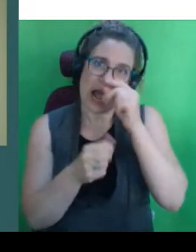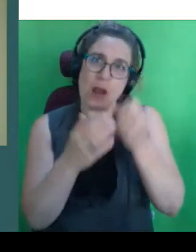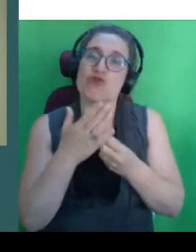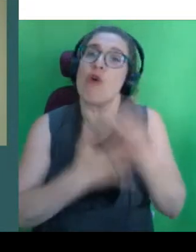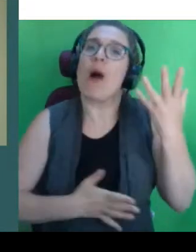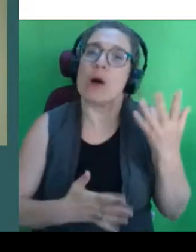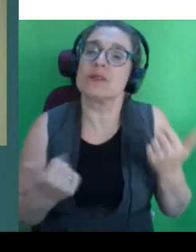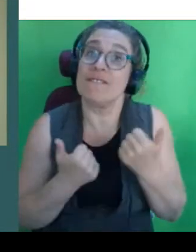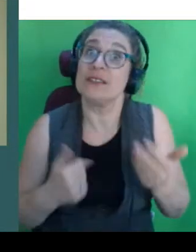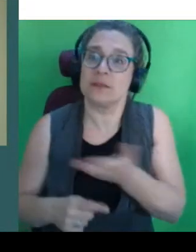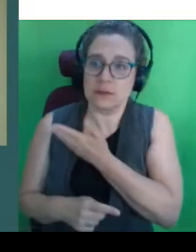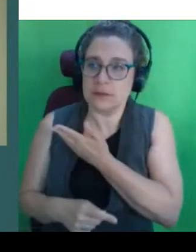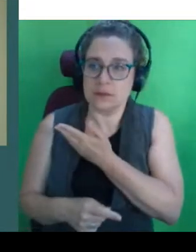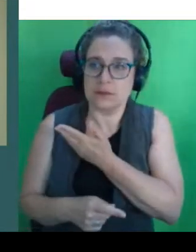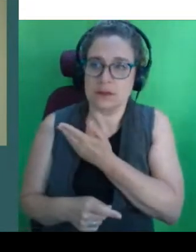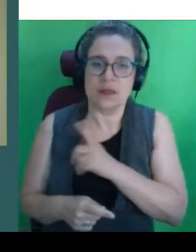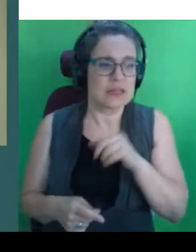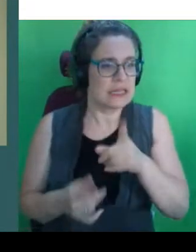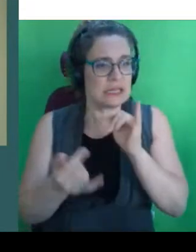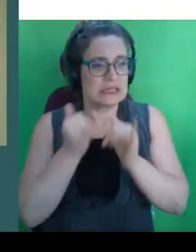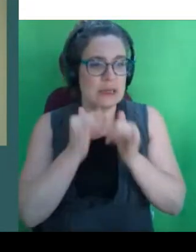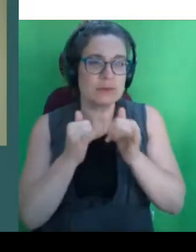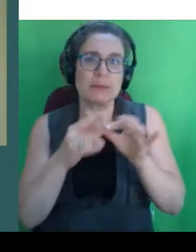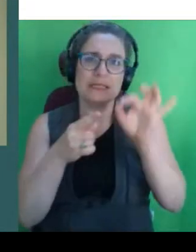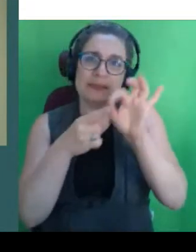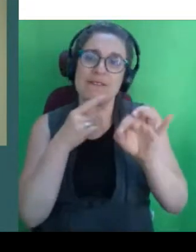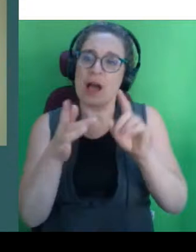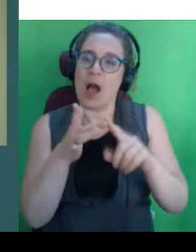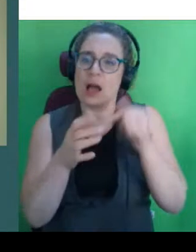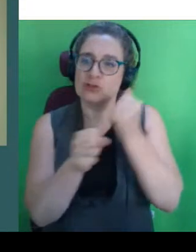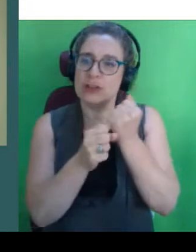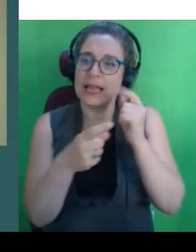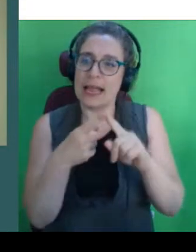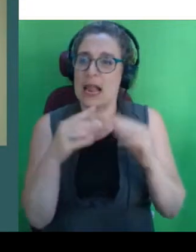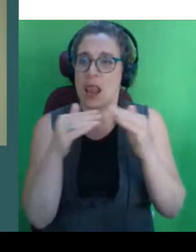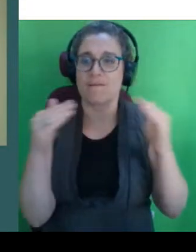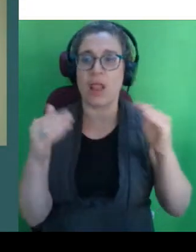Sometimes the specific IgE levels and can drop off.